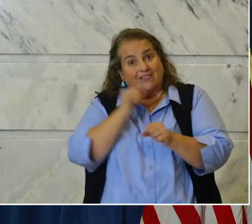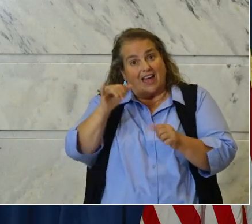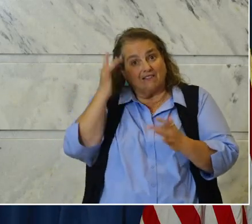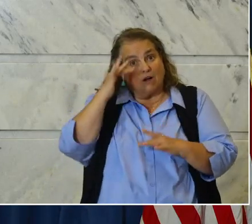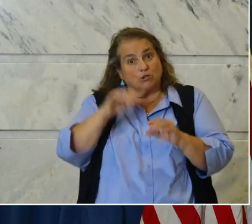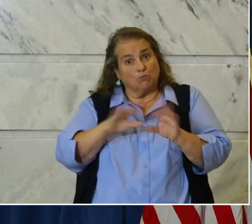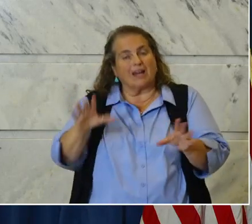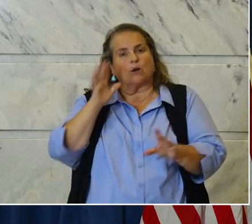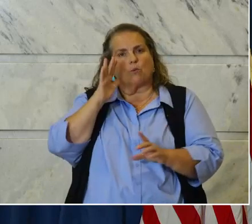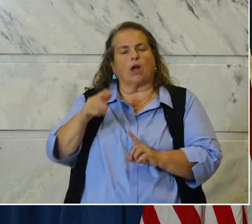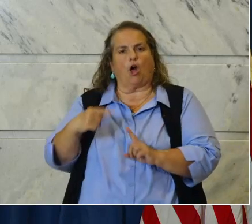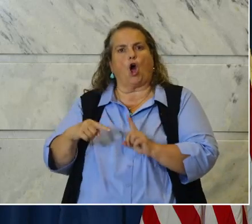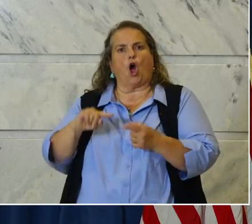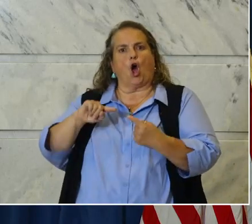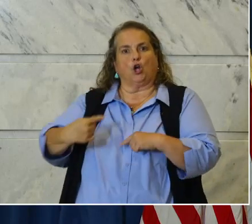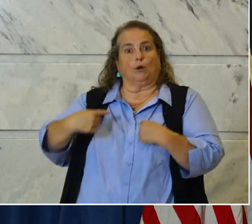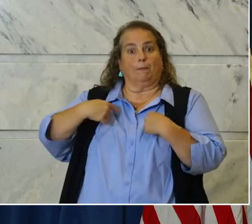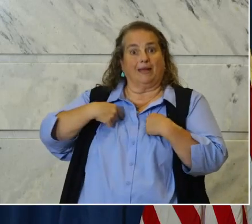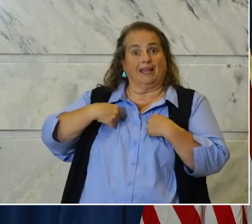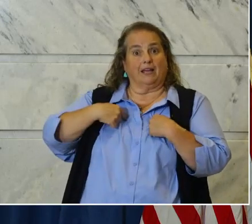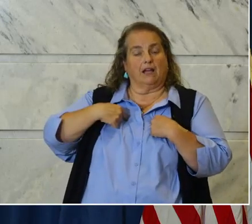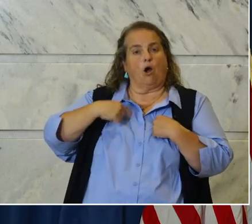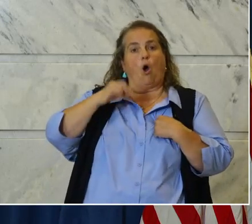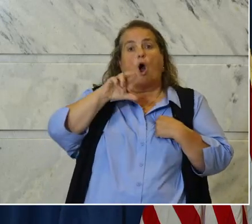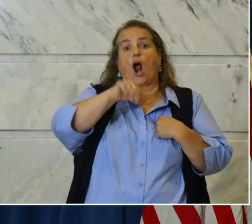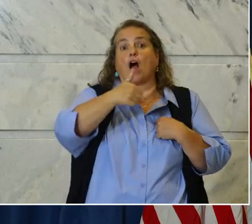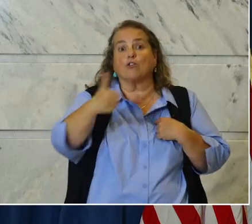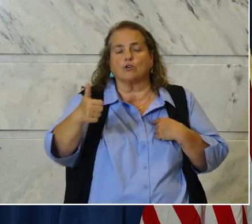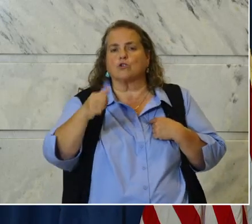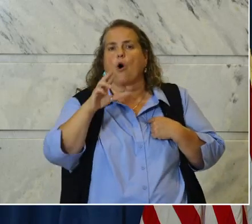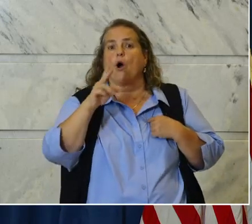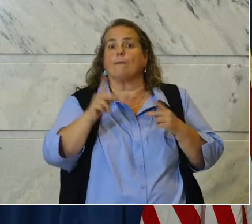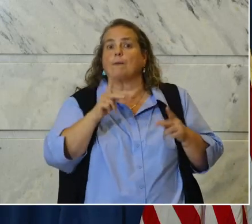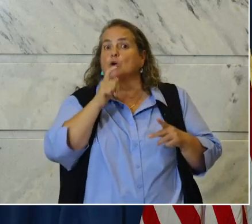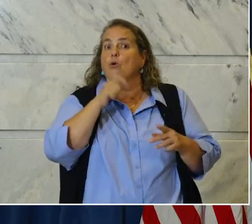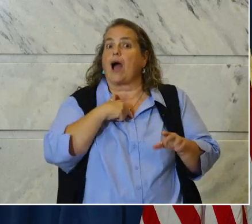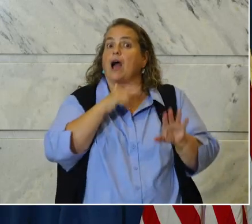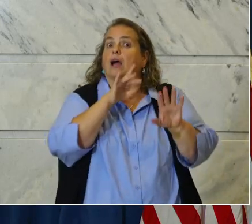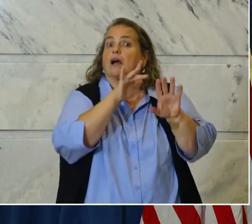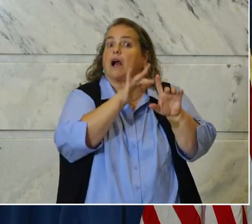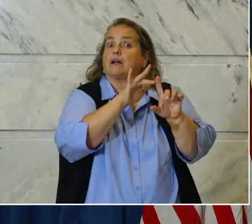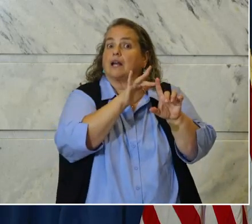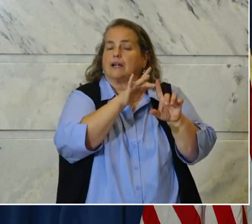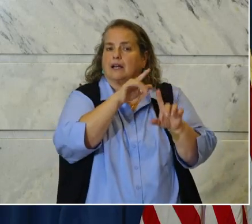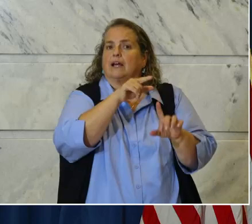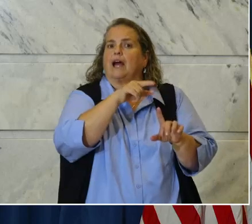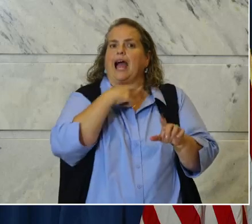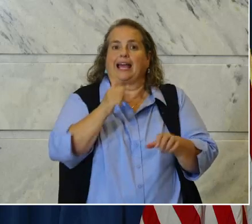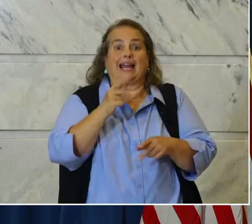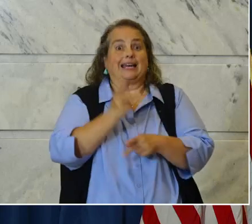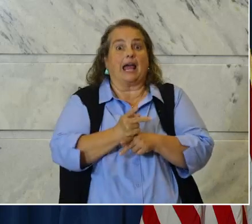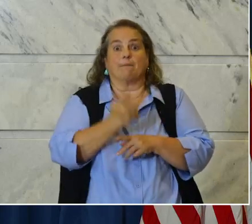me are low. But with those that I come into contact with, I could name 5 that would be